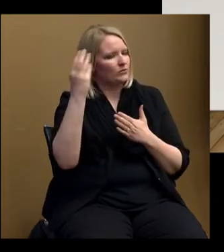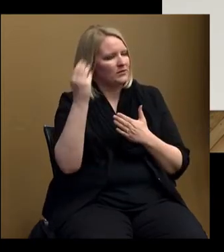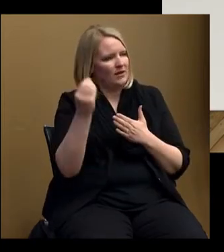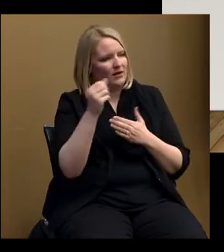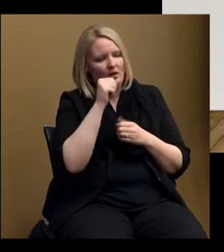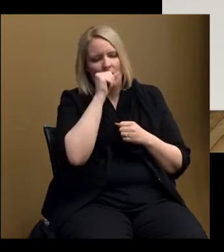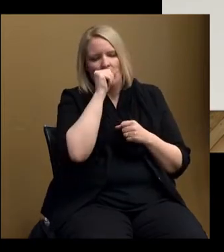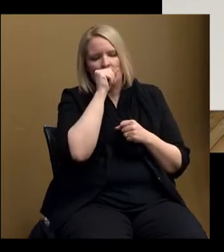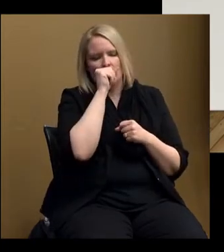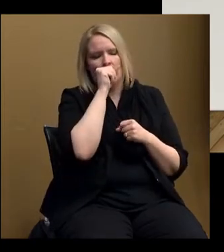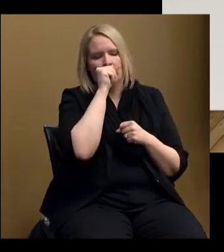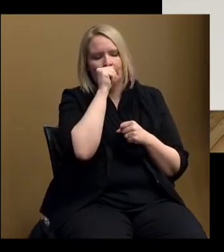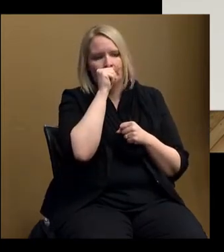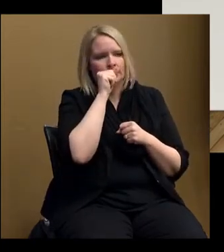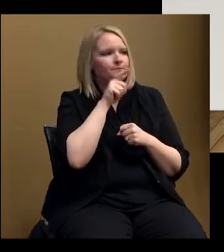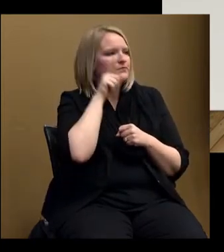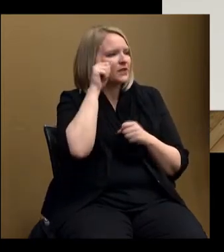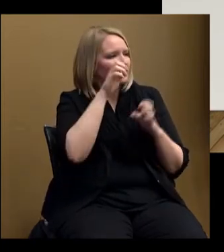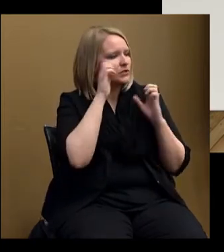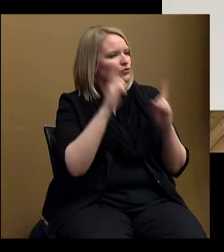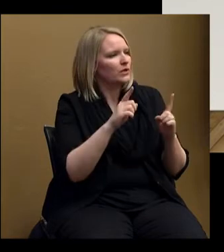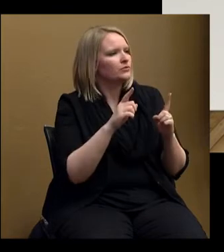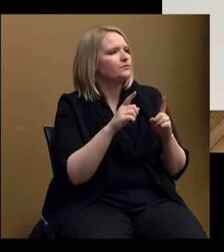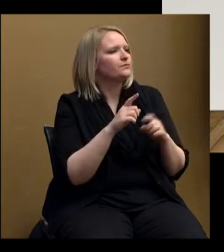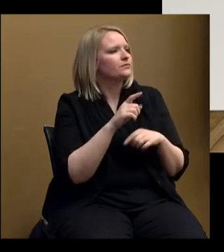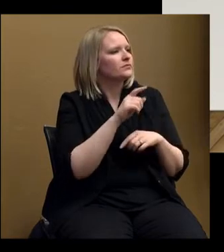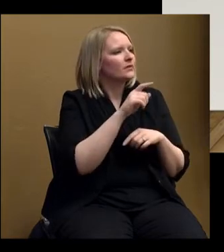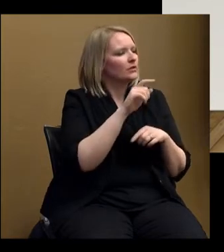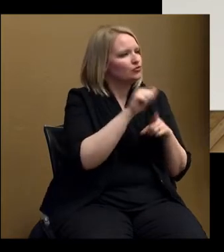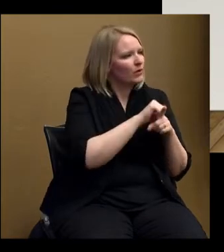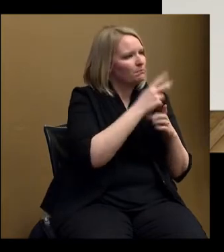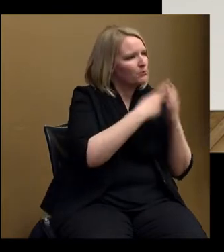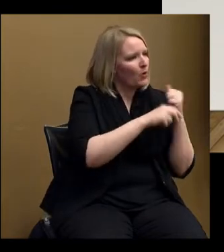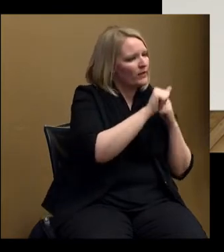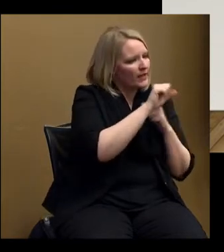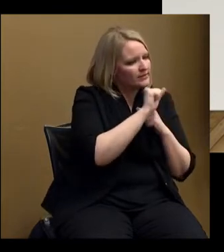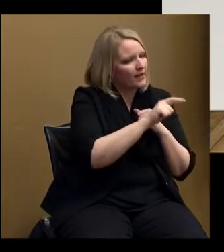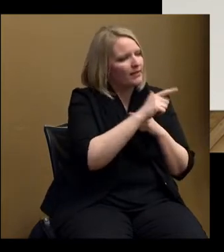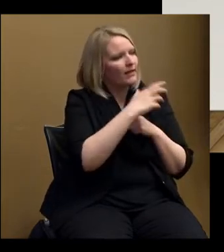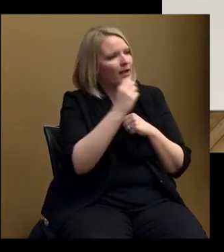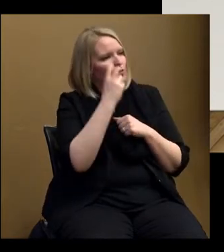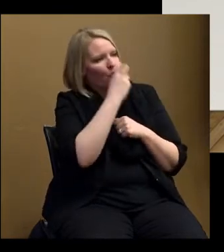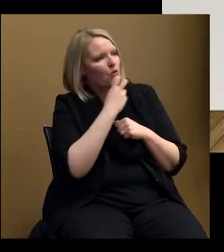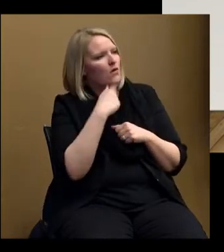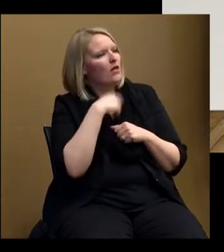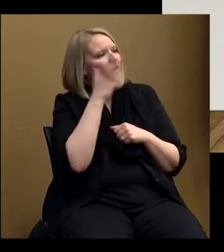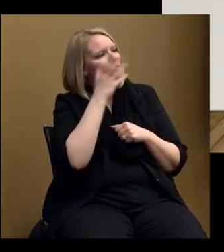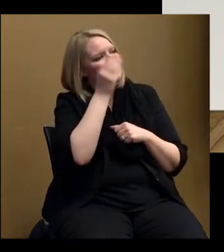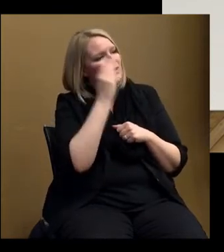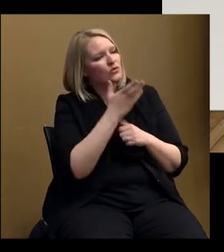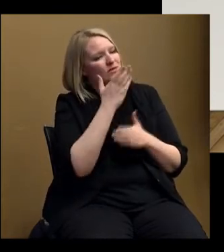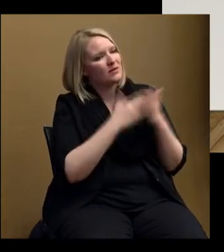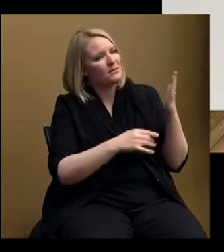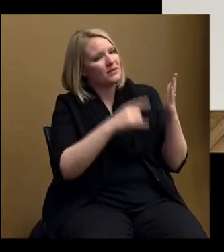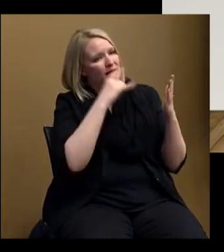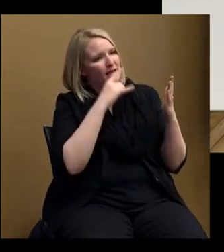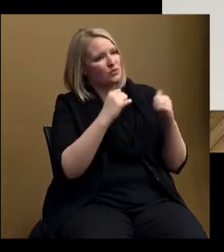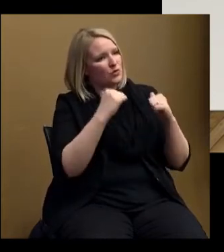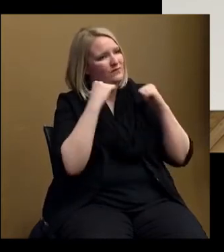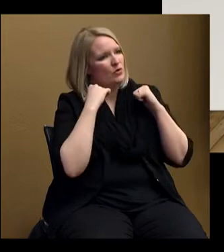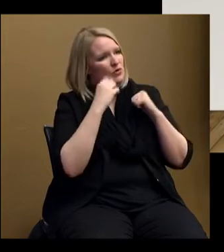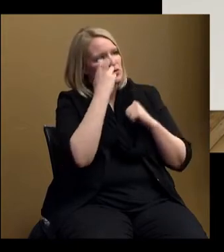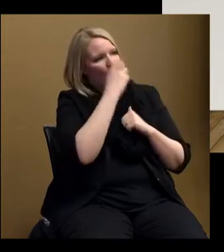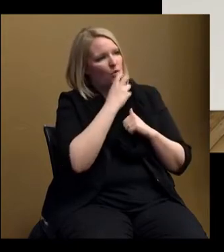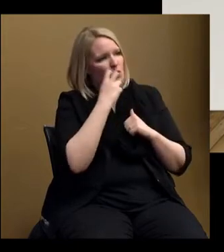education, especially as one who was trained both ASL and oral, that I can tell you that some kids are resistant to